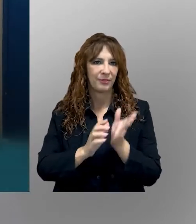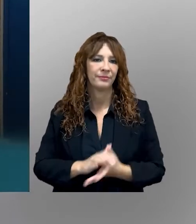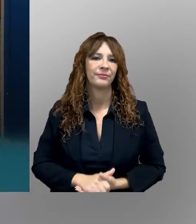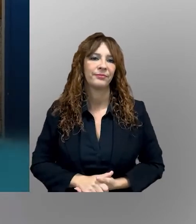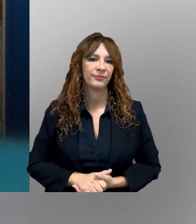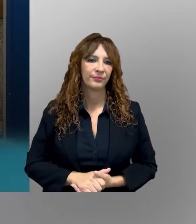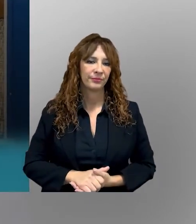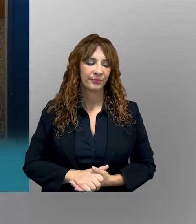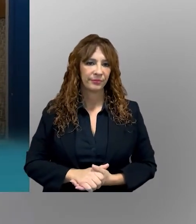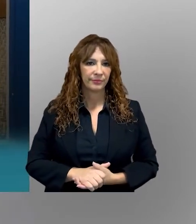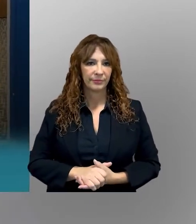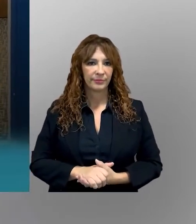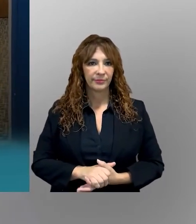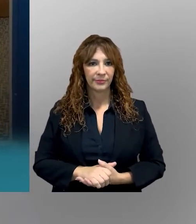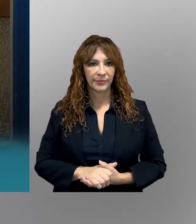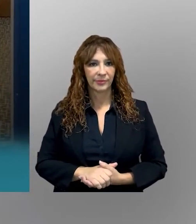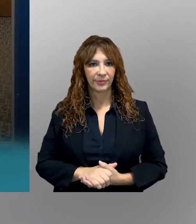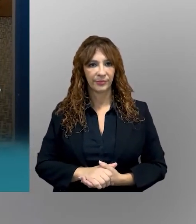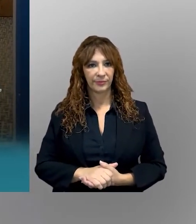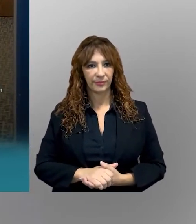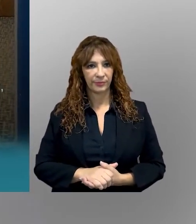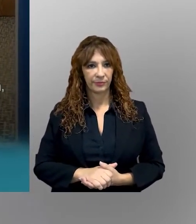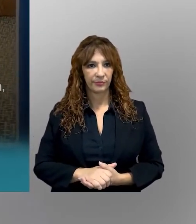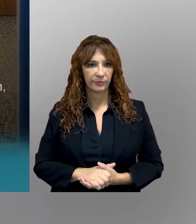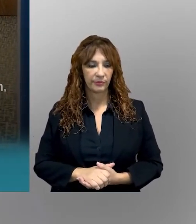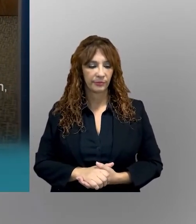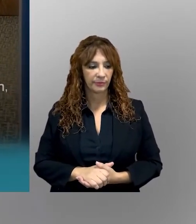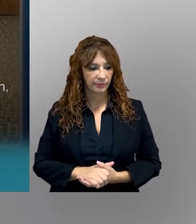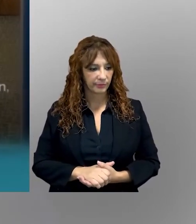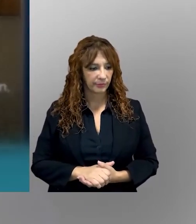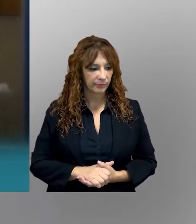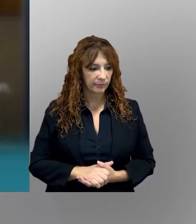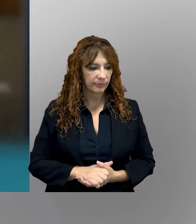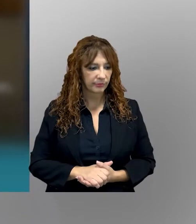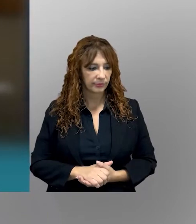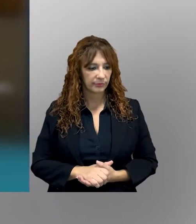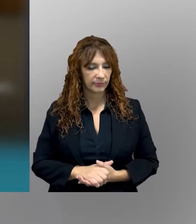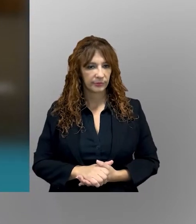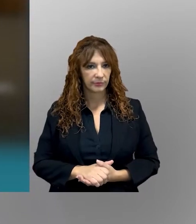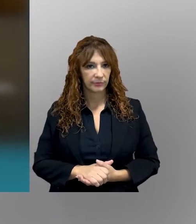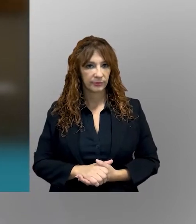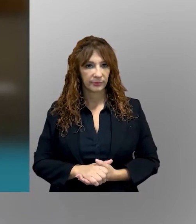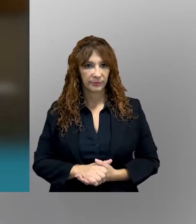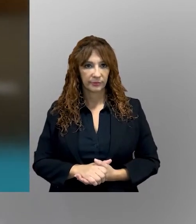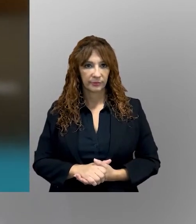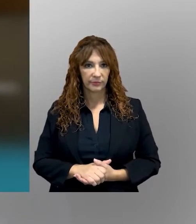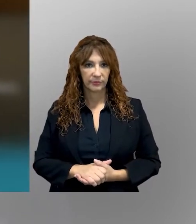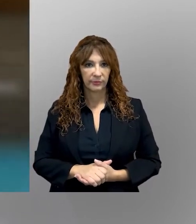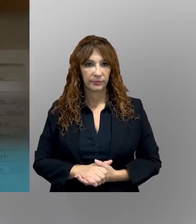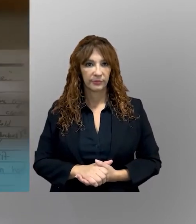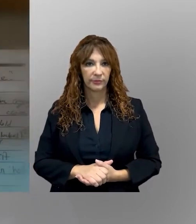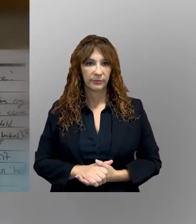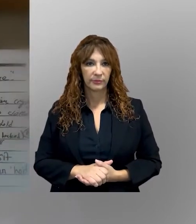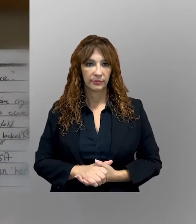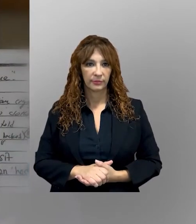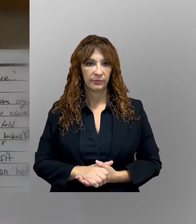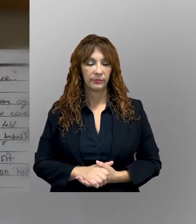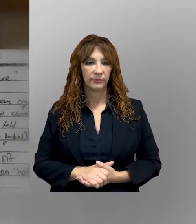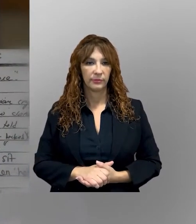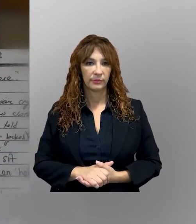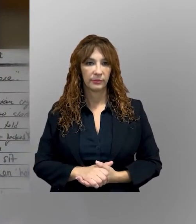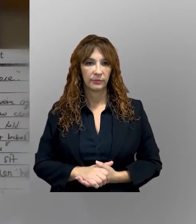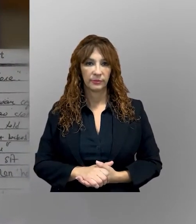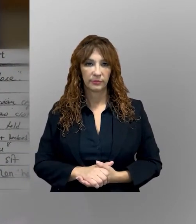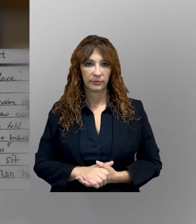and Chicago Tribune headline: The quiet rooms children are being locked away, alone and terrified, in schools across Illinois. Children's handwritten